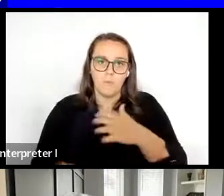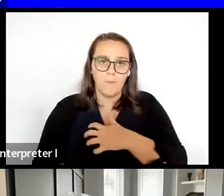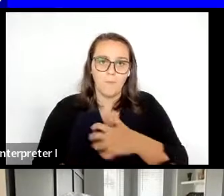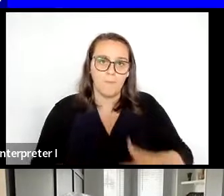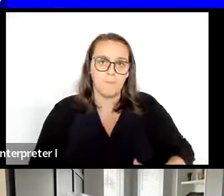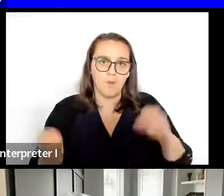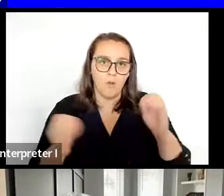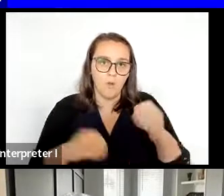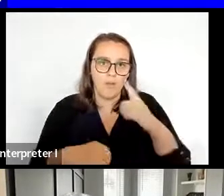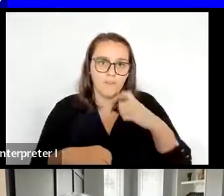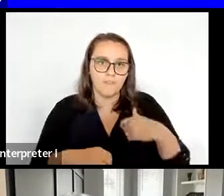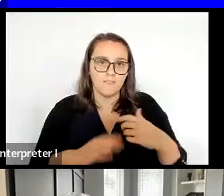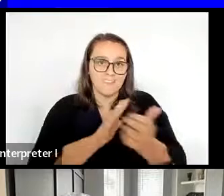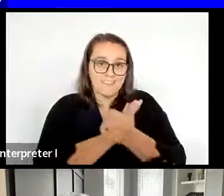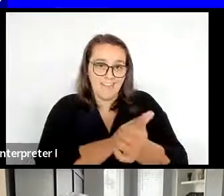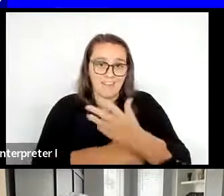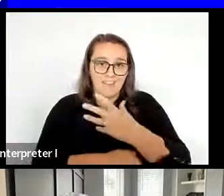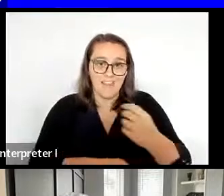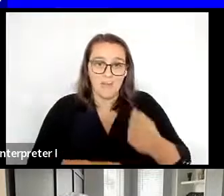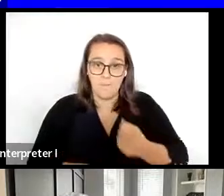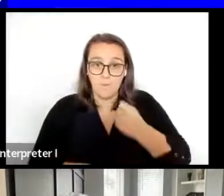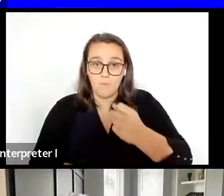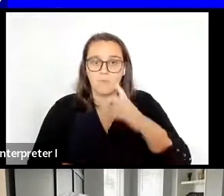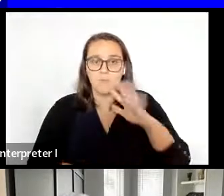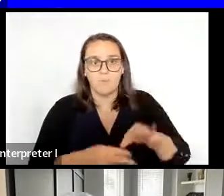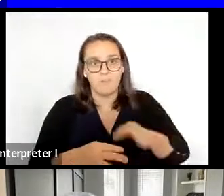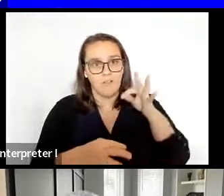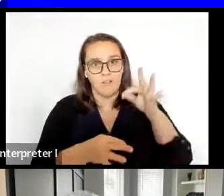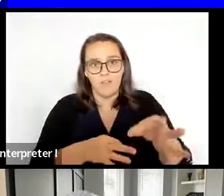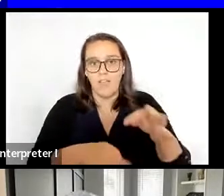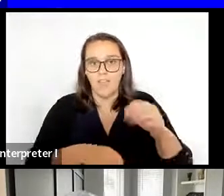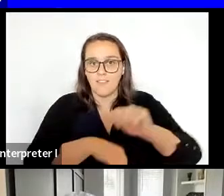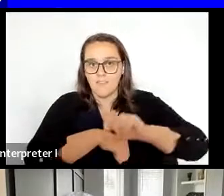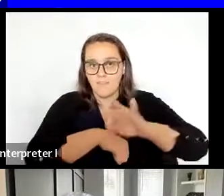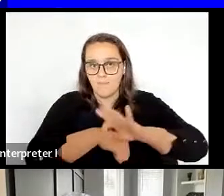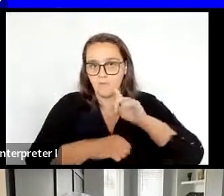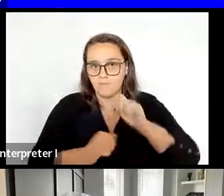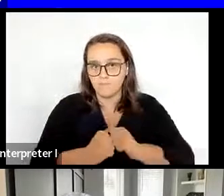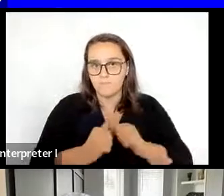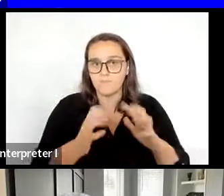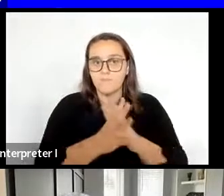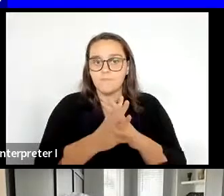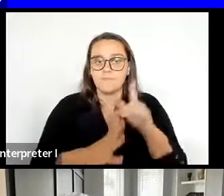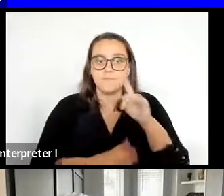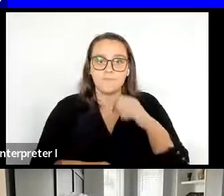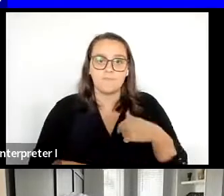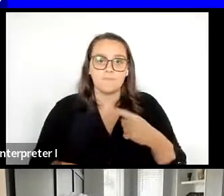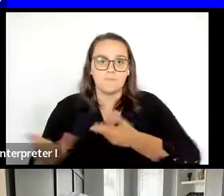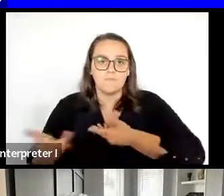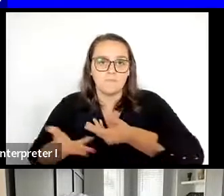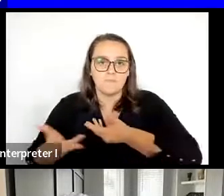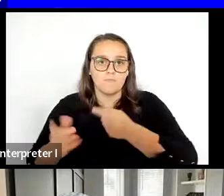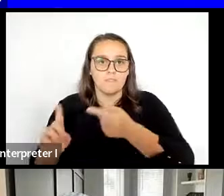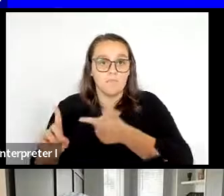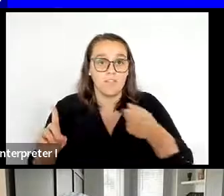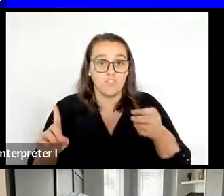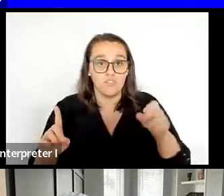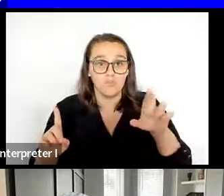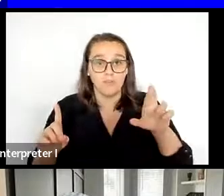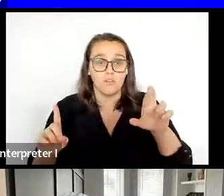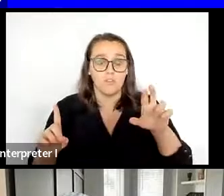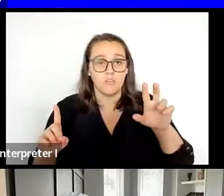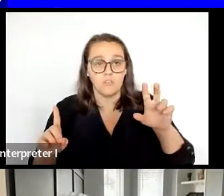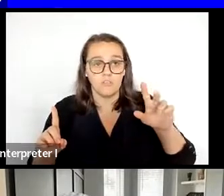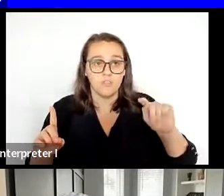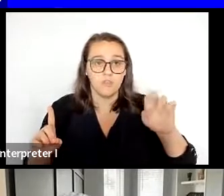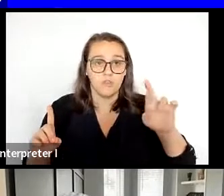which would delay the start of this very important task force. I've worked closely with Director Turnage since joining the council, and I'm comfortable with